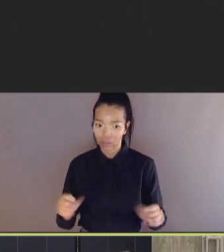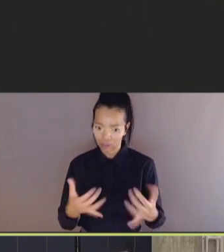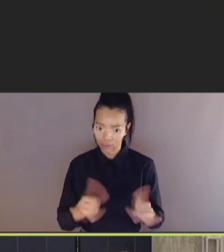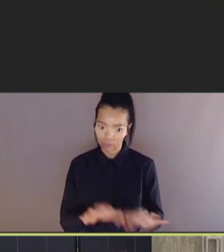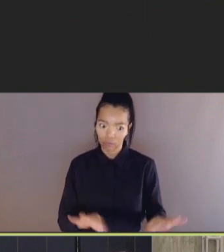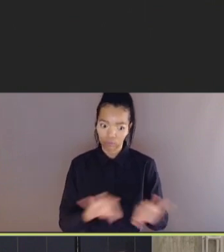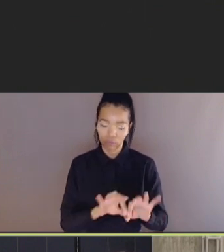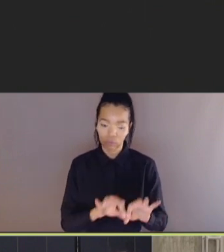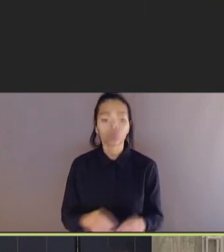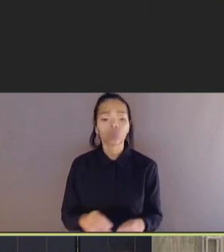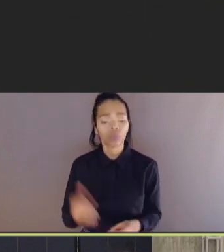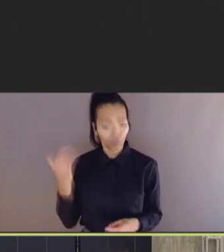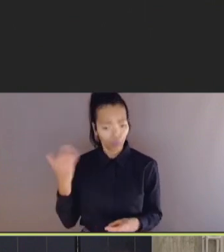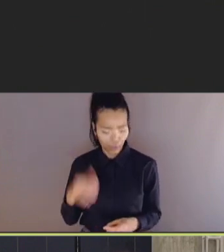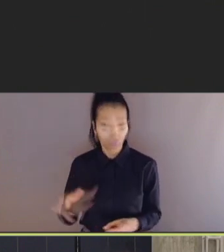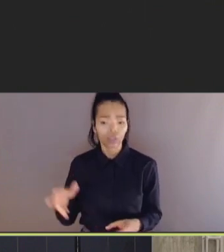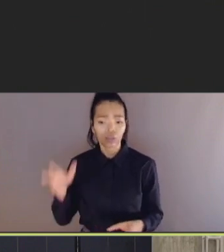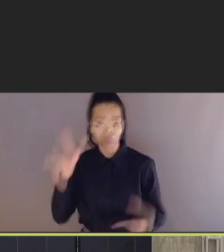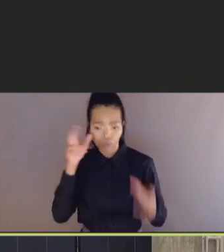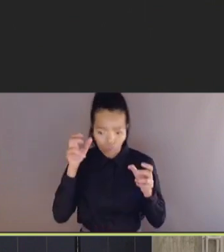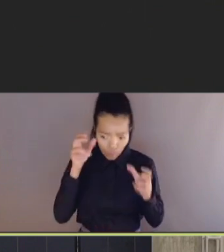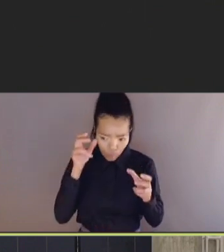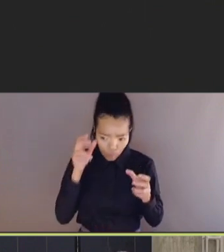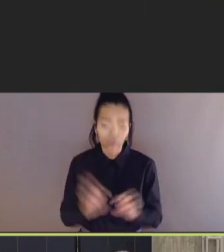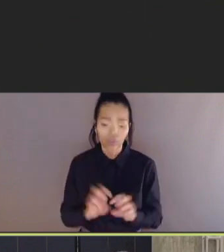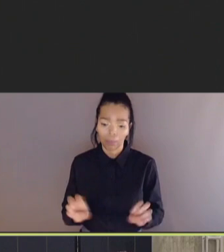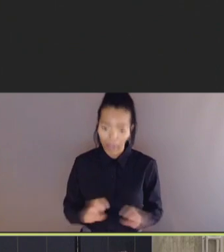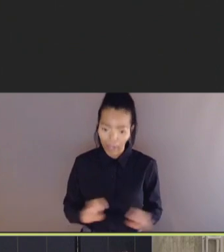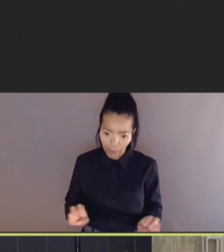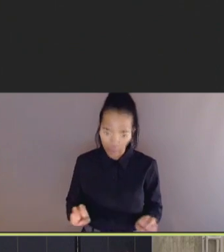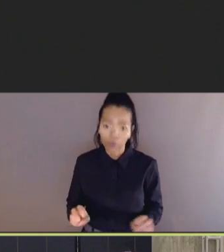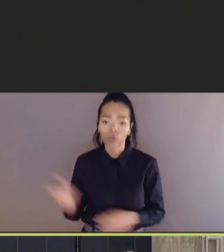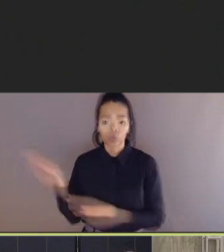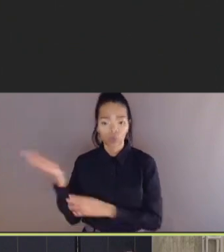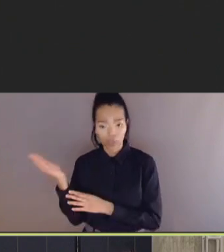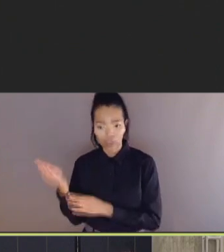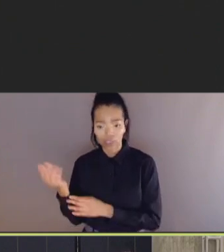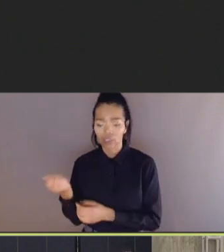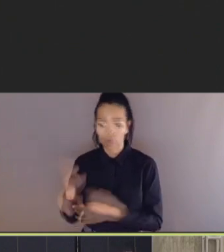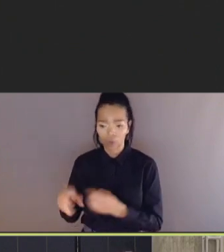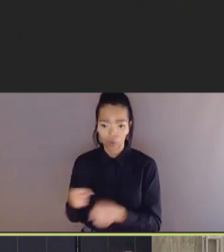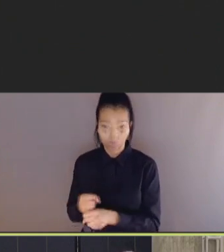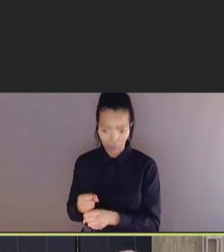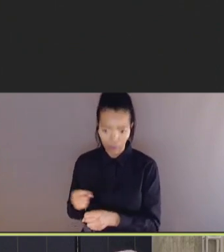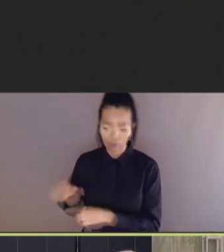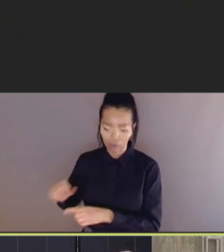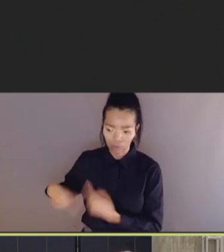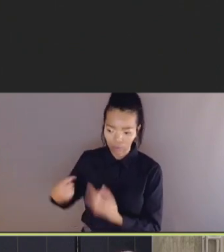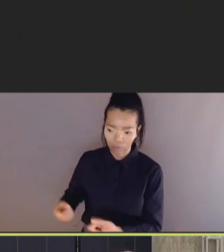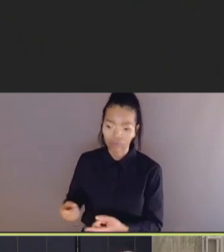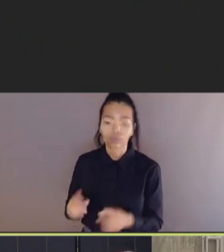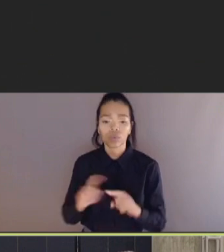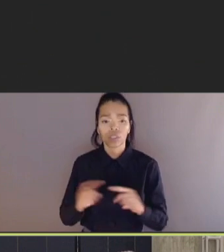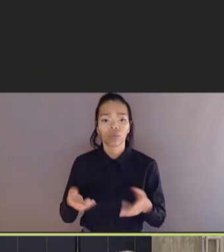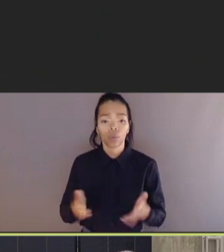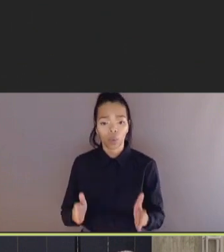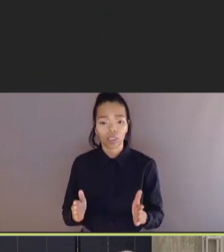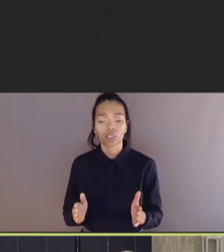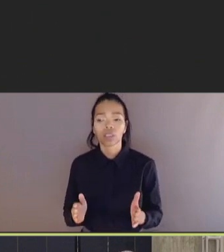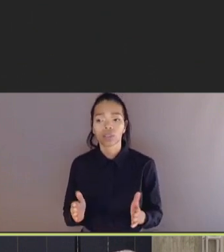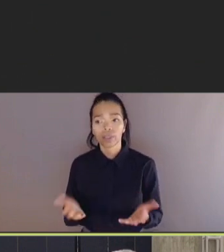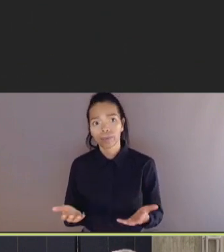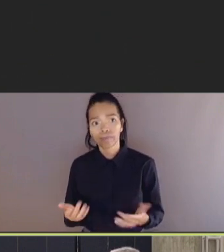and presentations through this committee over the last several years about different ways that we